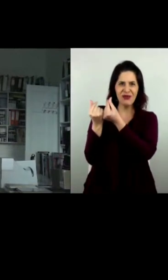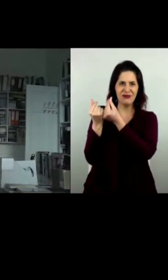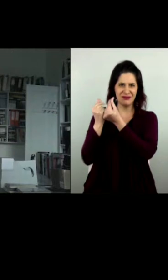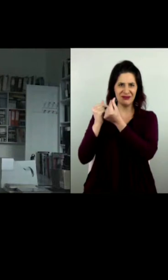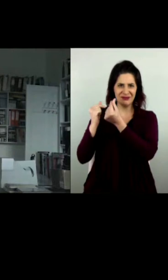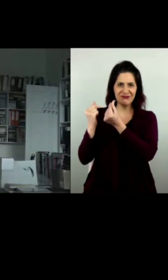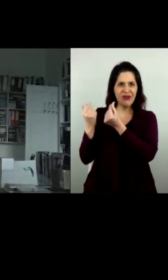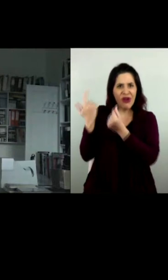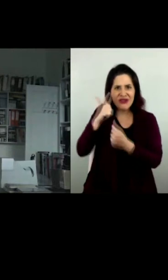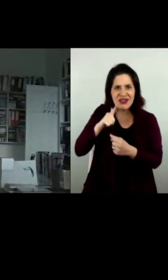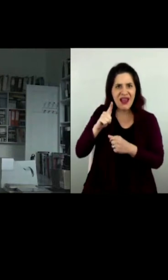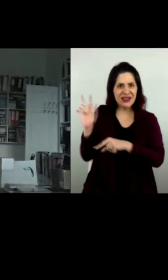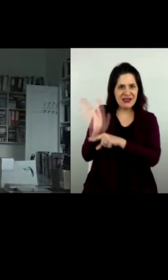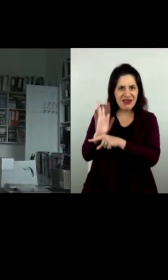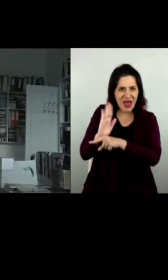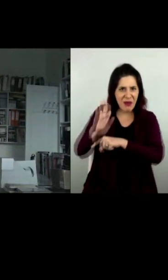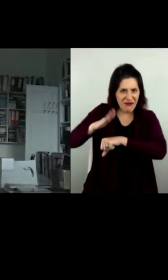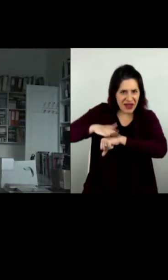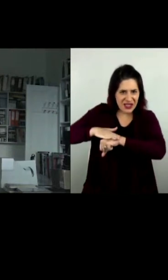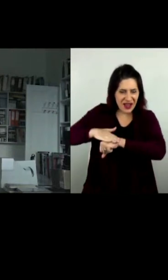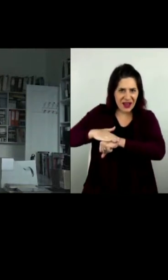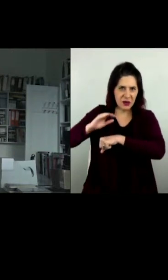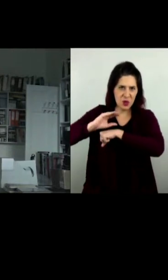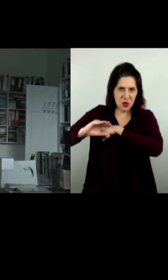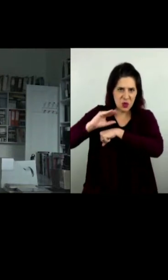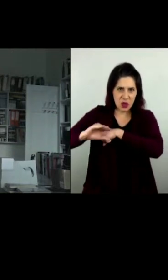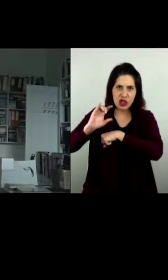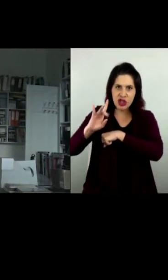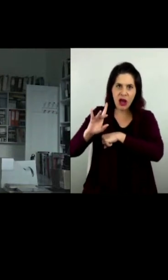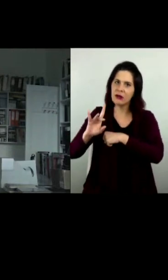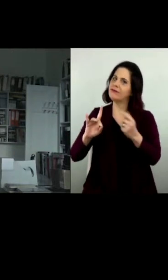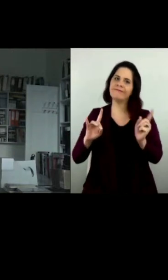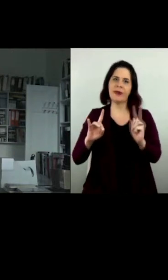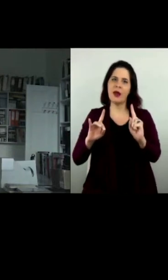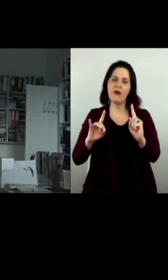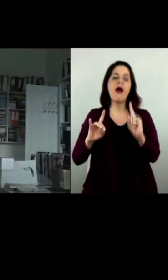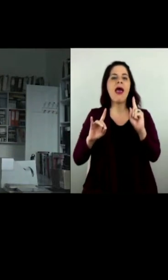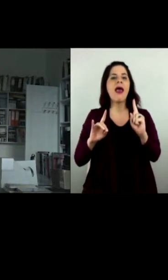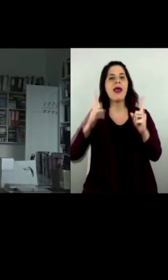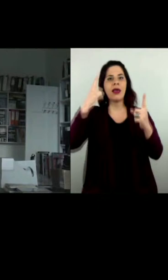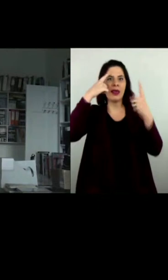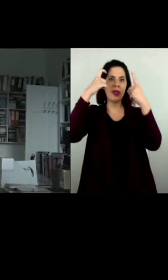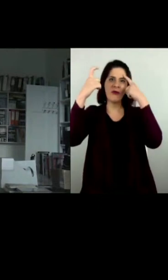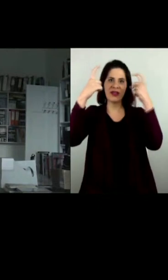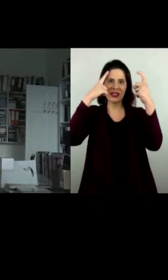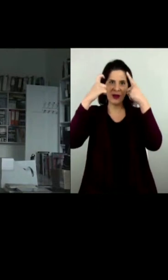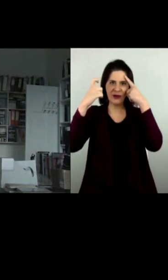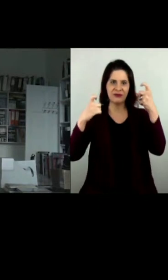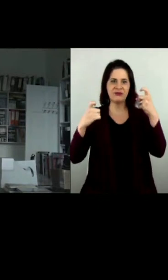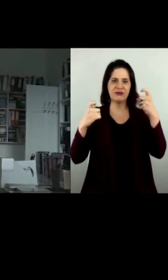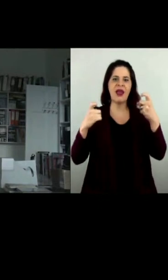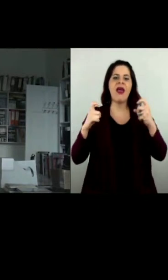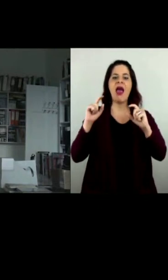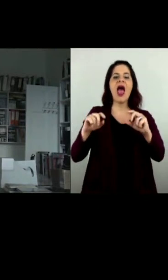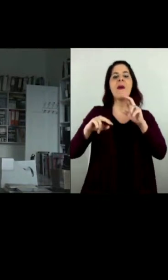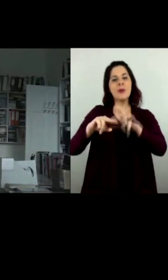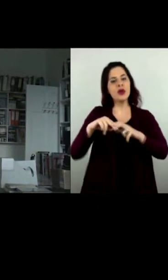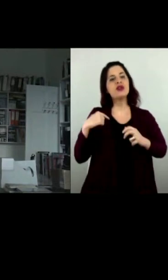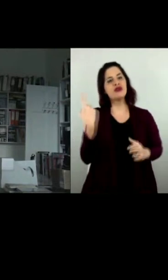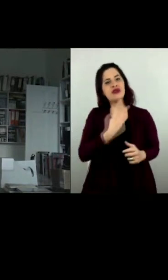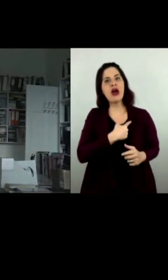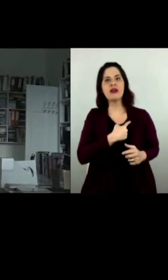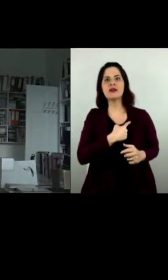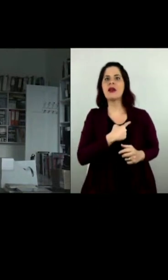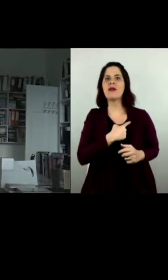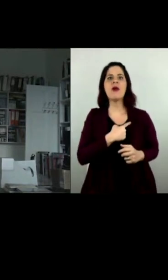is innovation. Persons, filmmakers, and then that's why we are going after them,